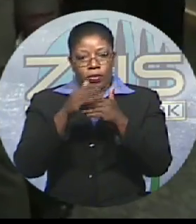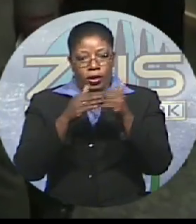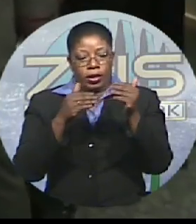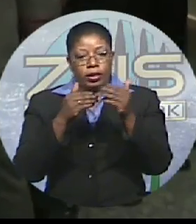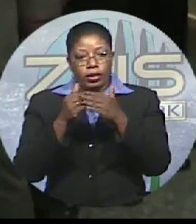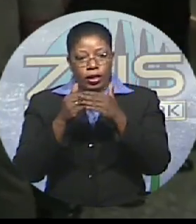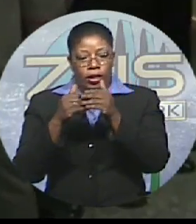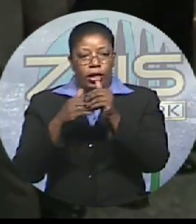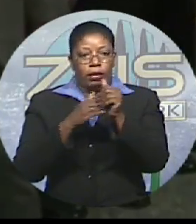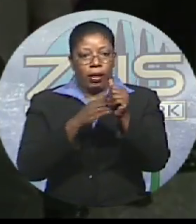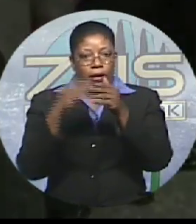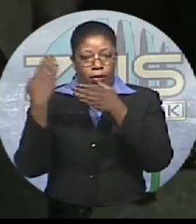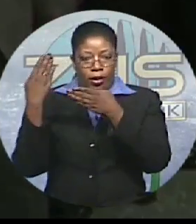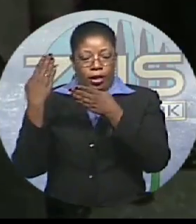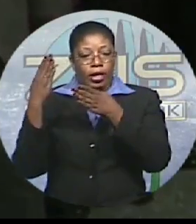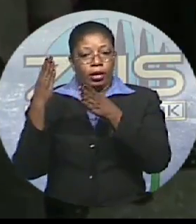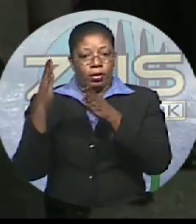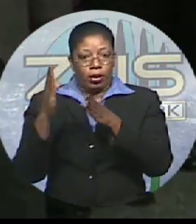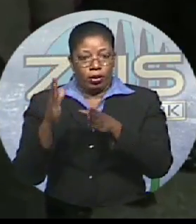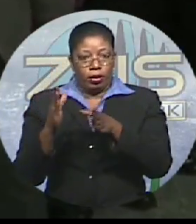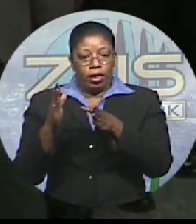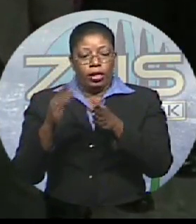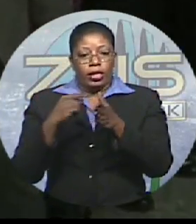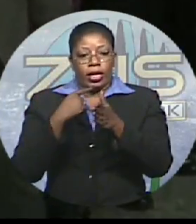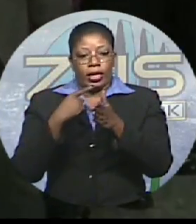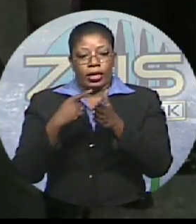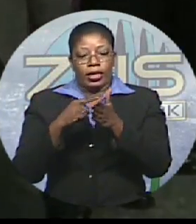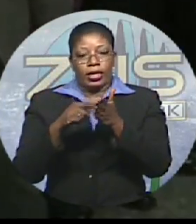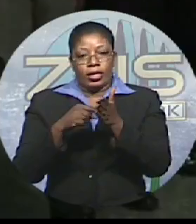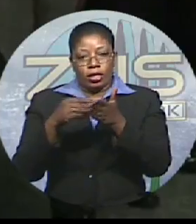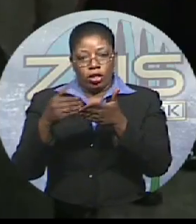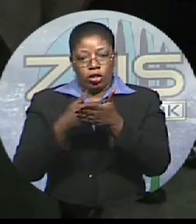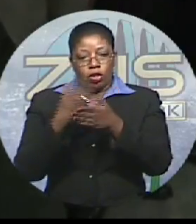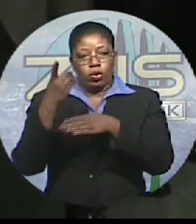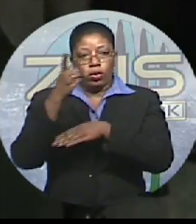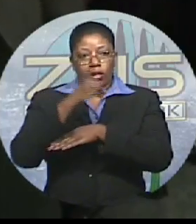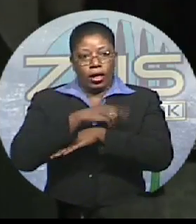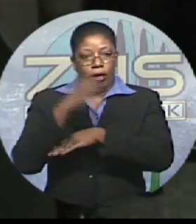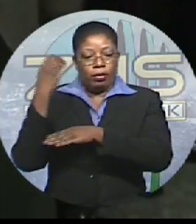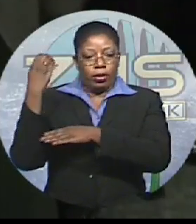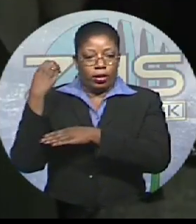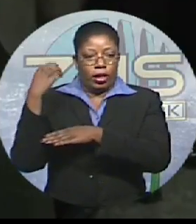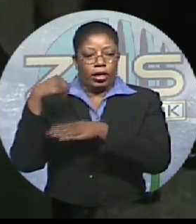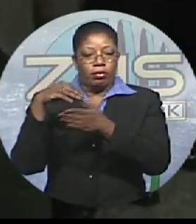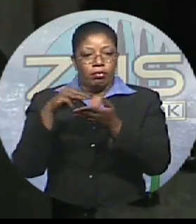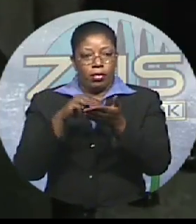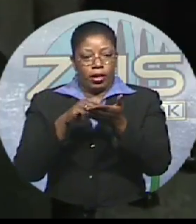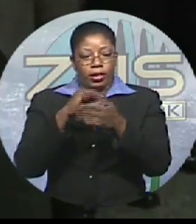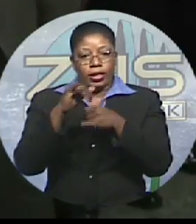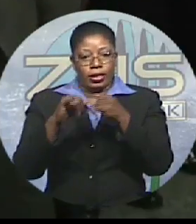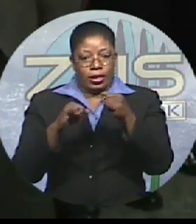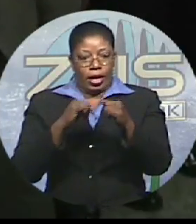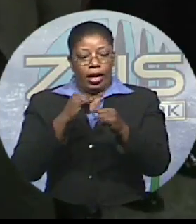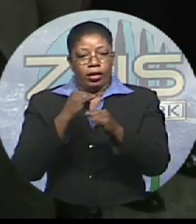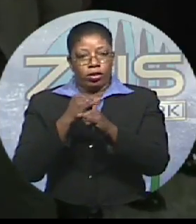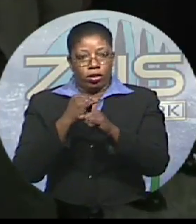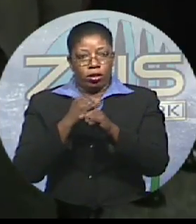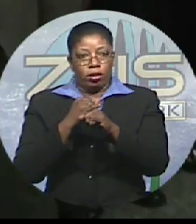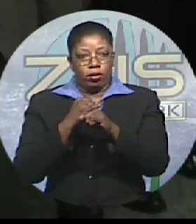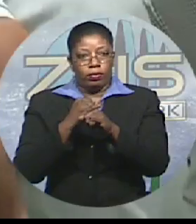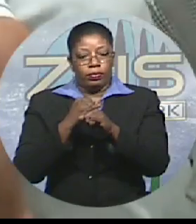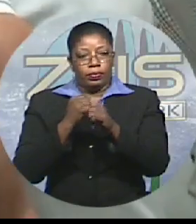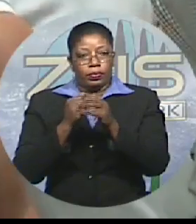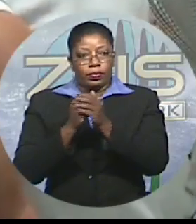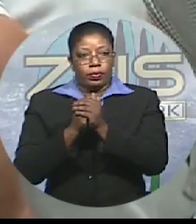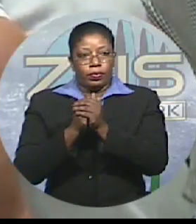by a Bahamian signals a new day for the Bahamas in administering international medicine and establishing facilities